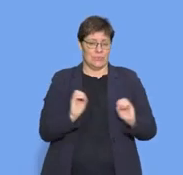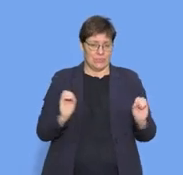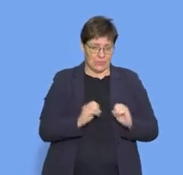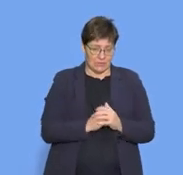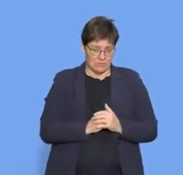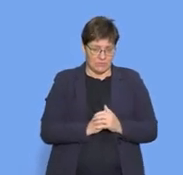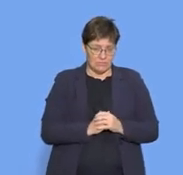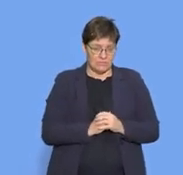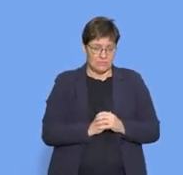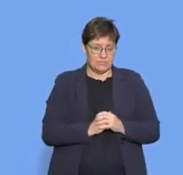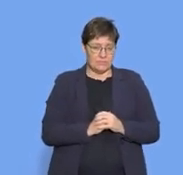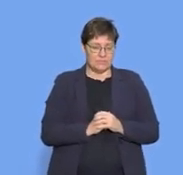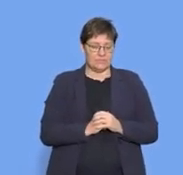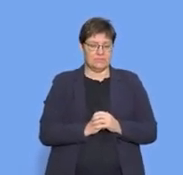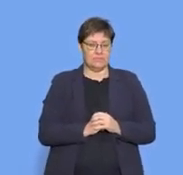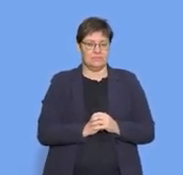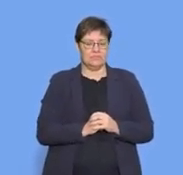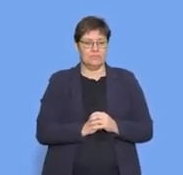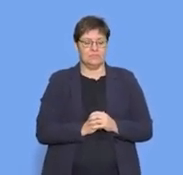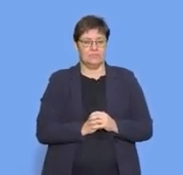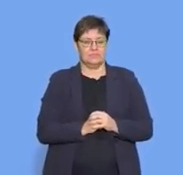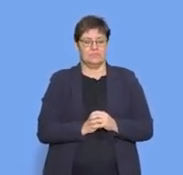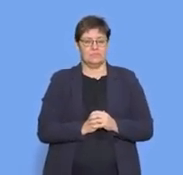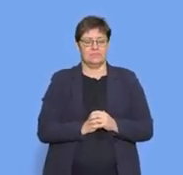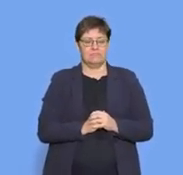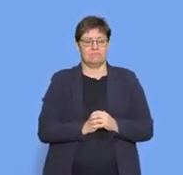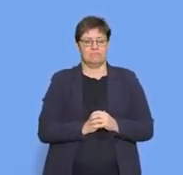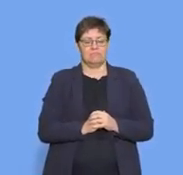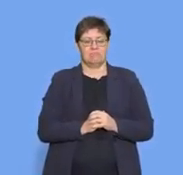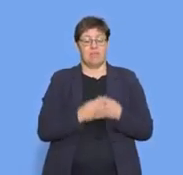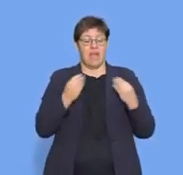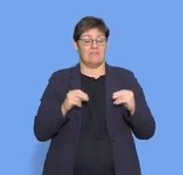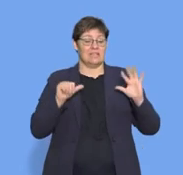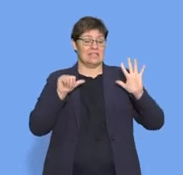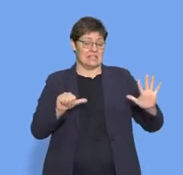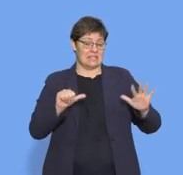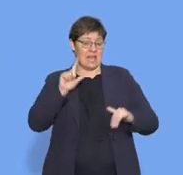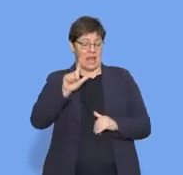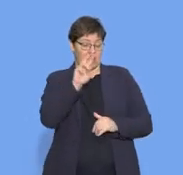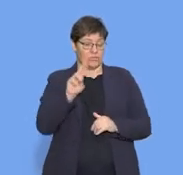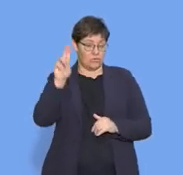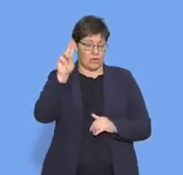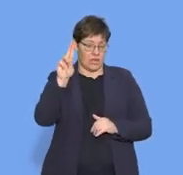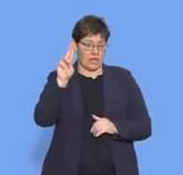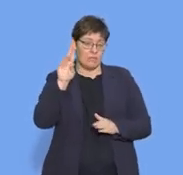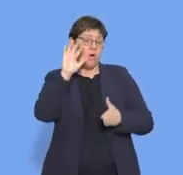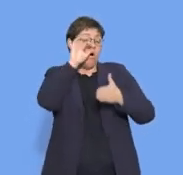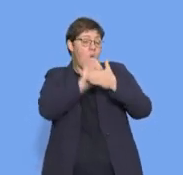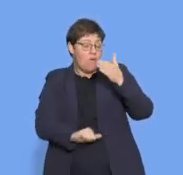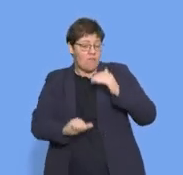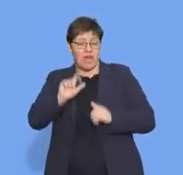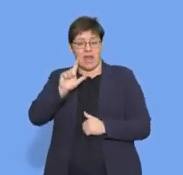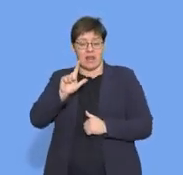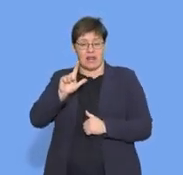have an impact on my actual calculation. So if I have 6l squared and